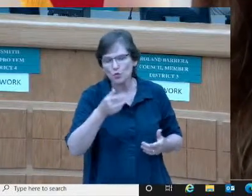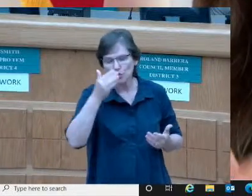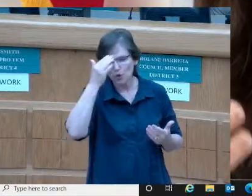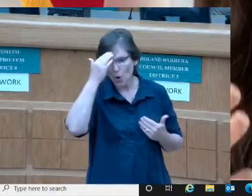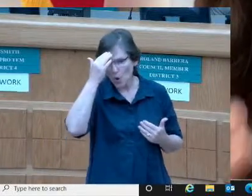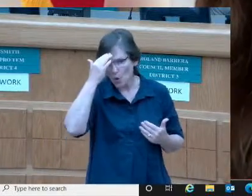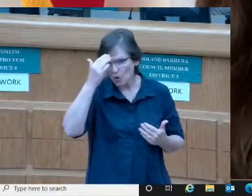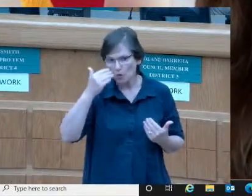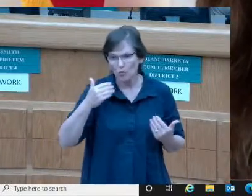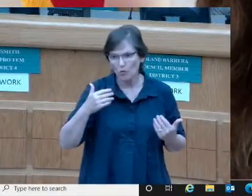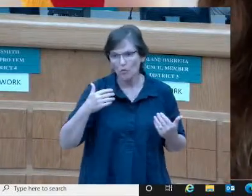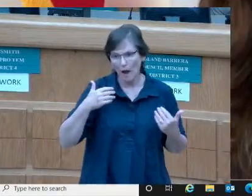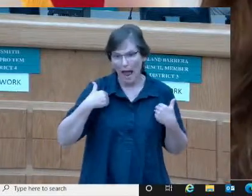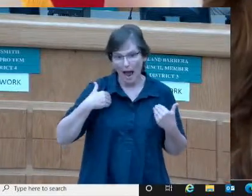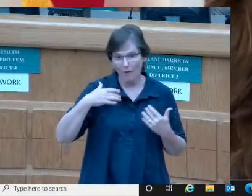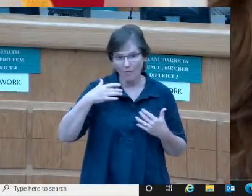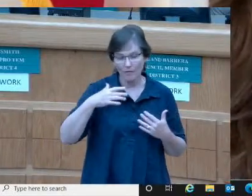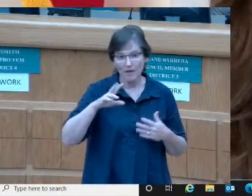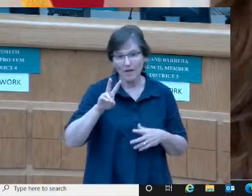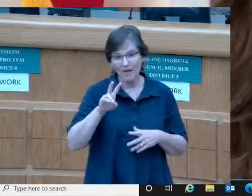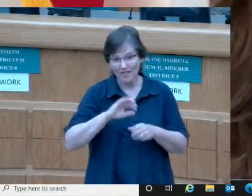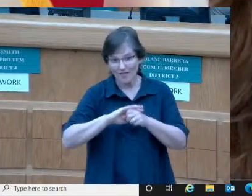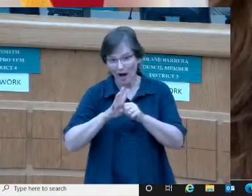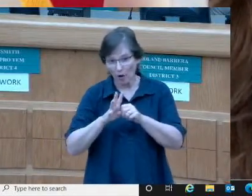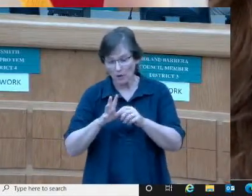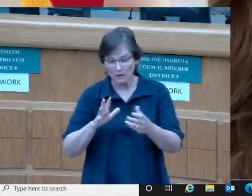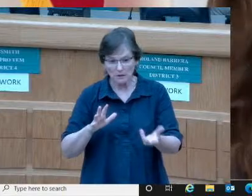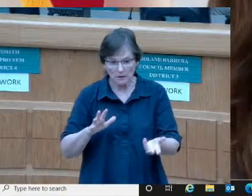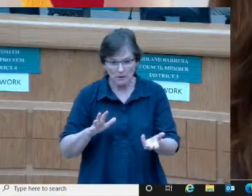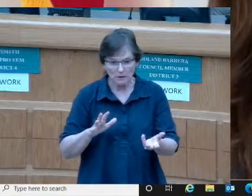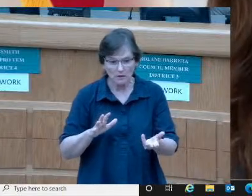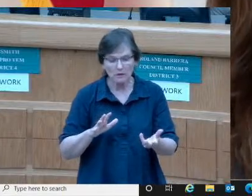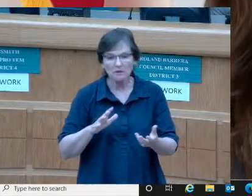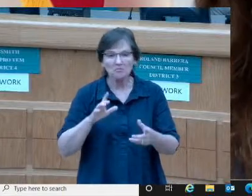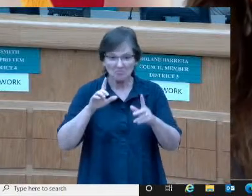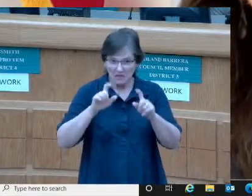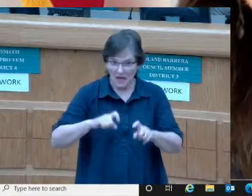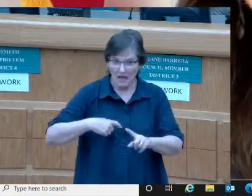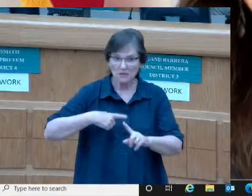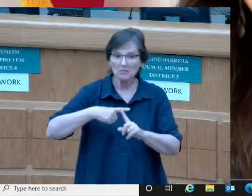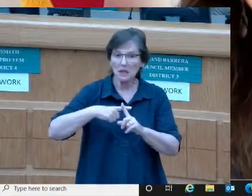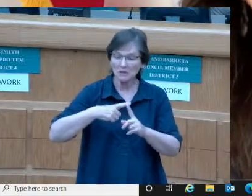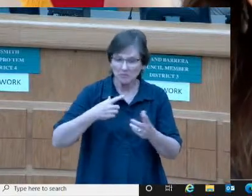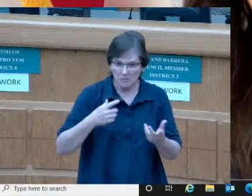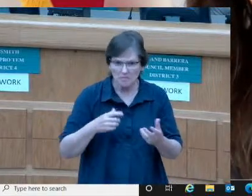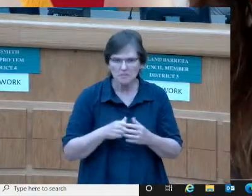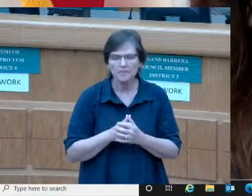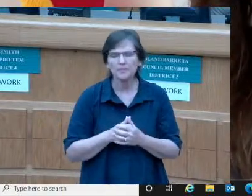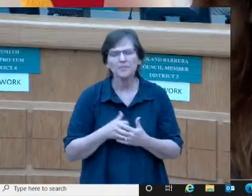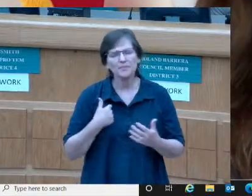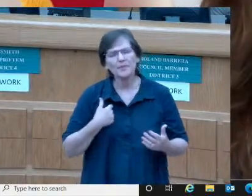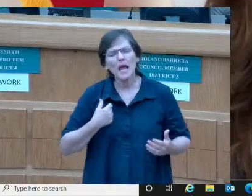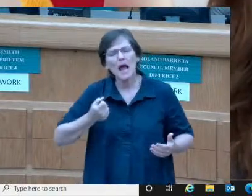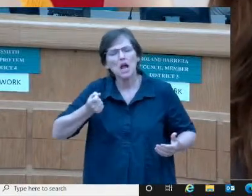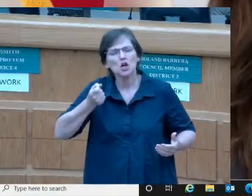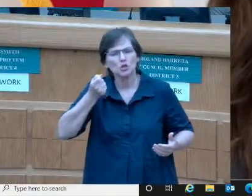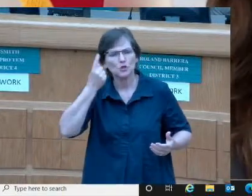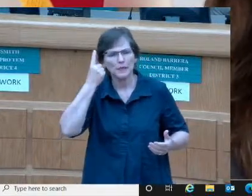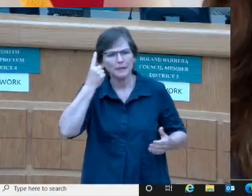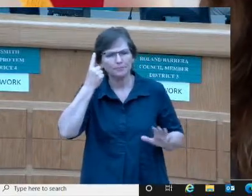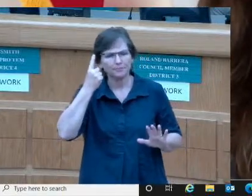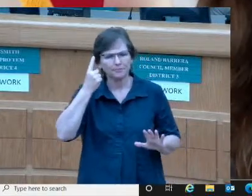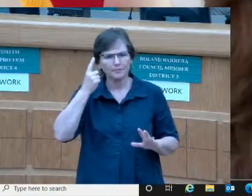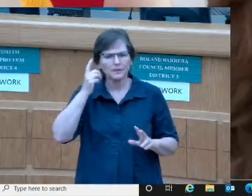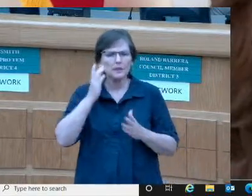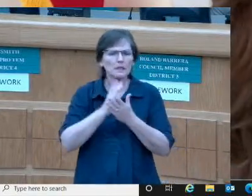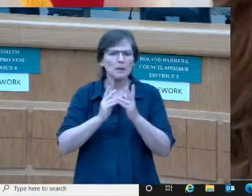seriously if it's you that have tested positive. So, and I understand there are situations where people say,